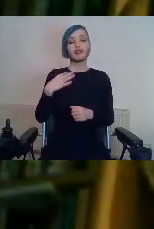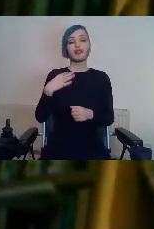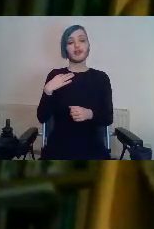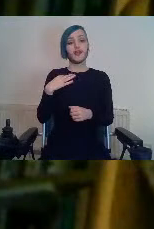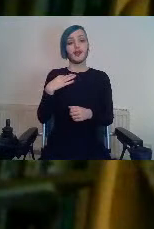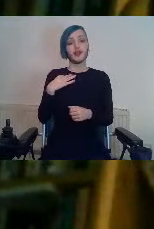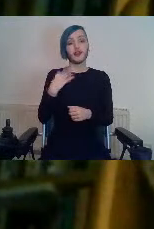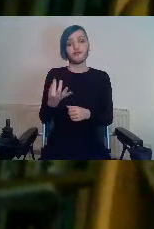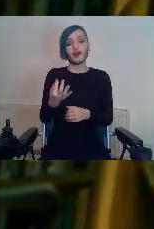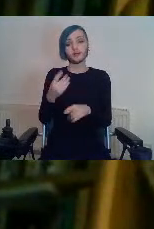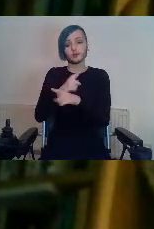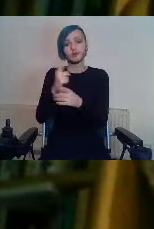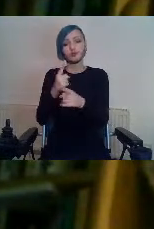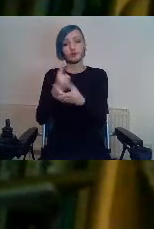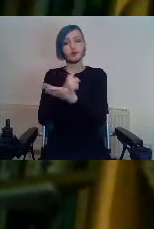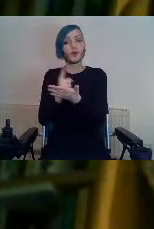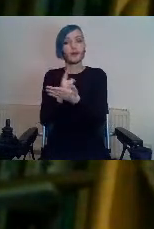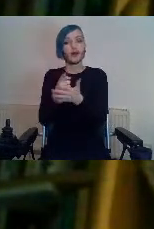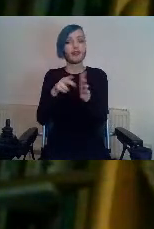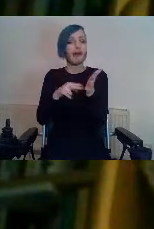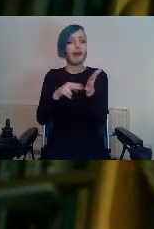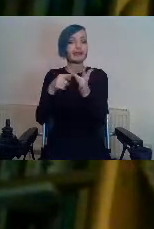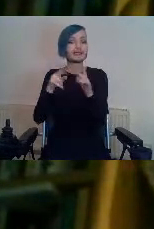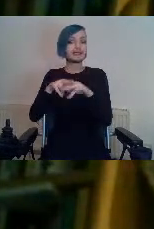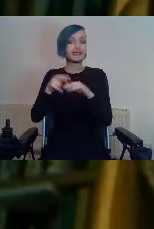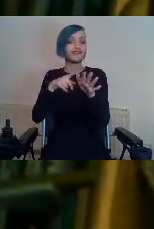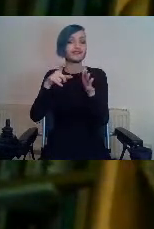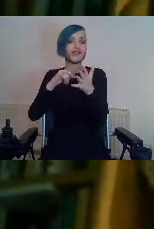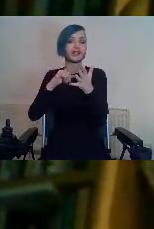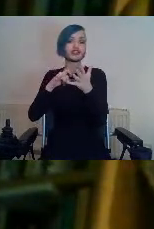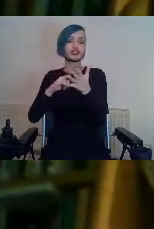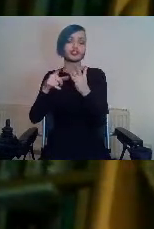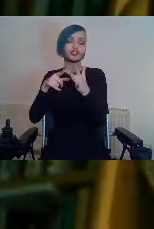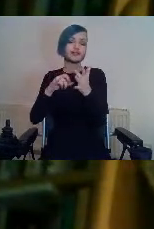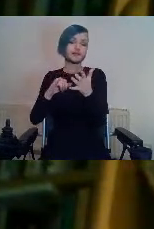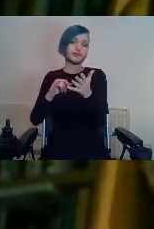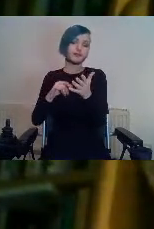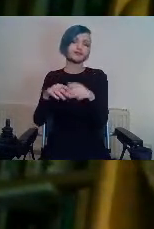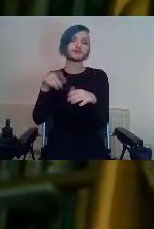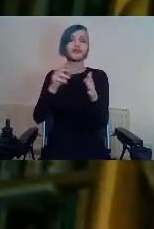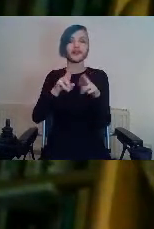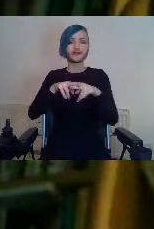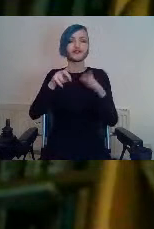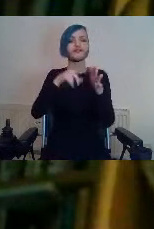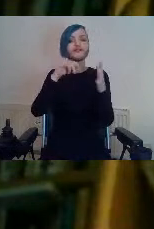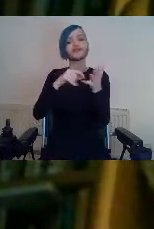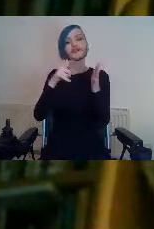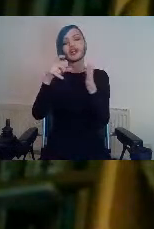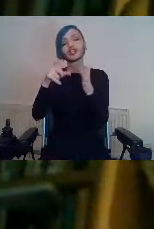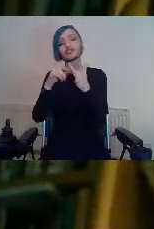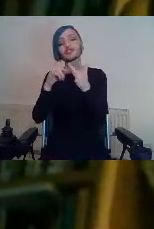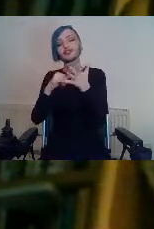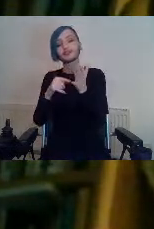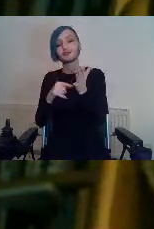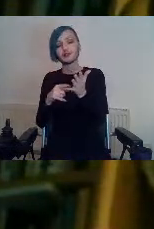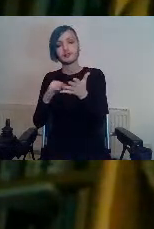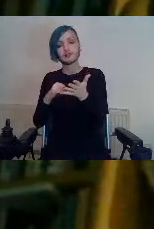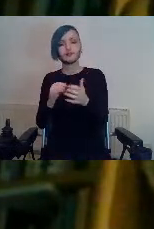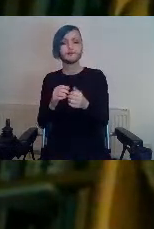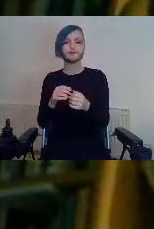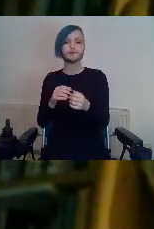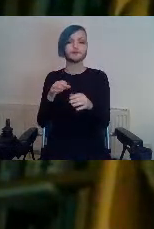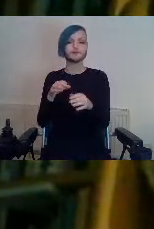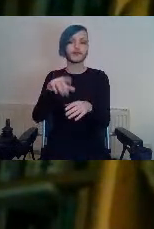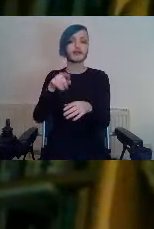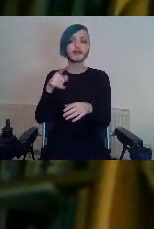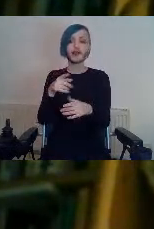case. I was traveling through Belgium and through the Netherlands, and I never received such a big